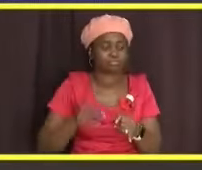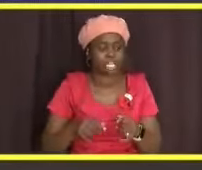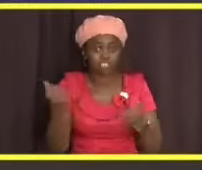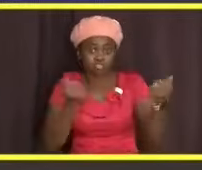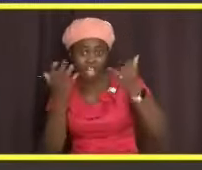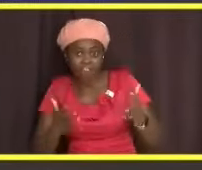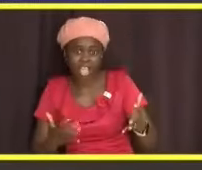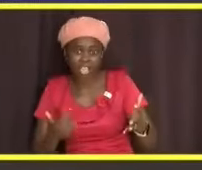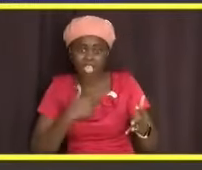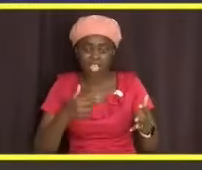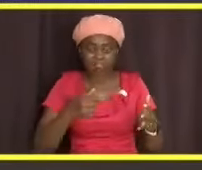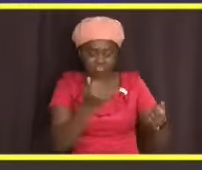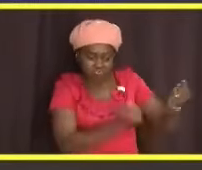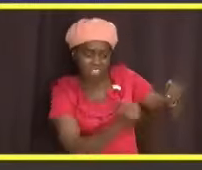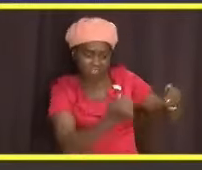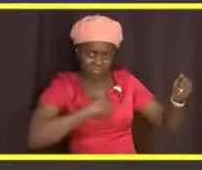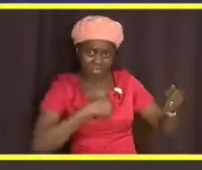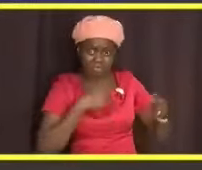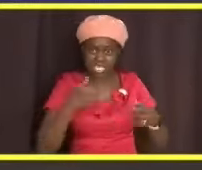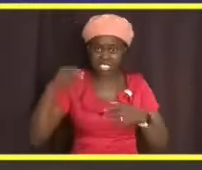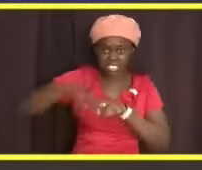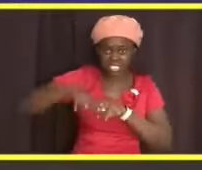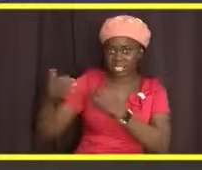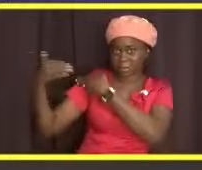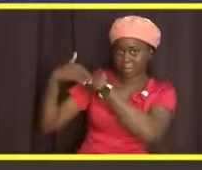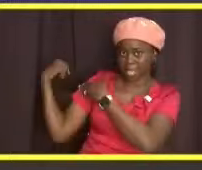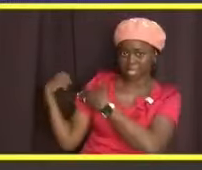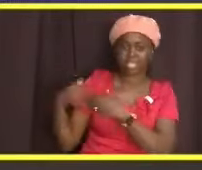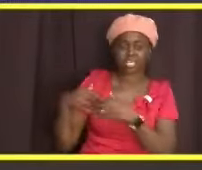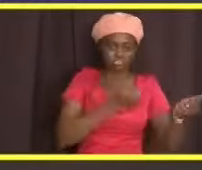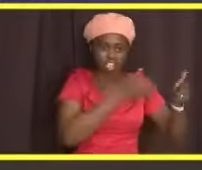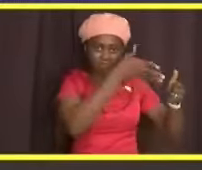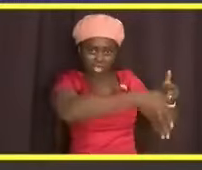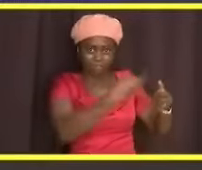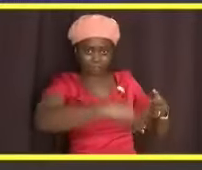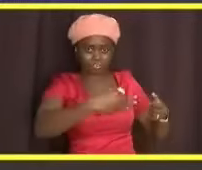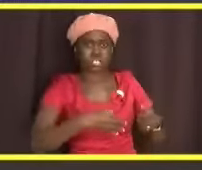me between Ogbomoso and Ilorin.